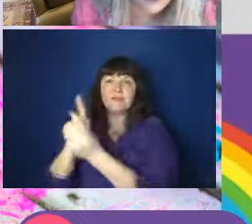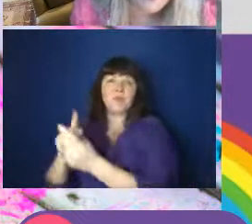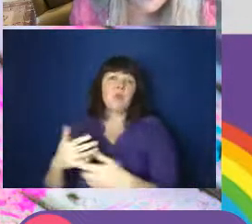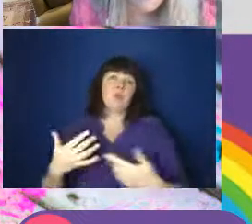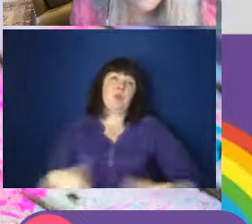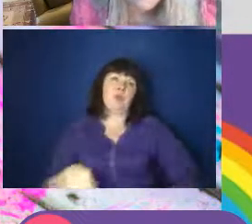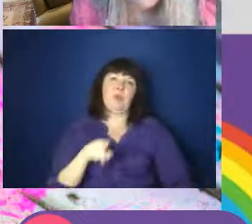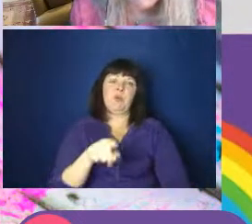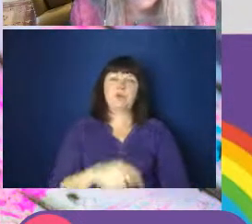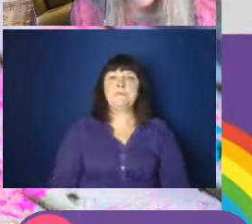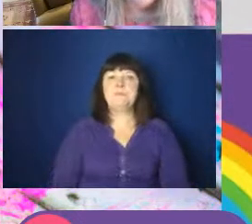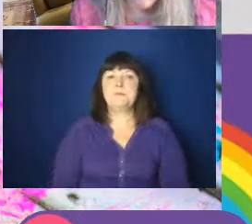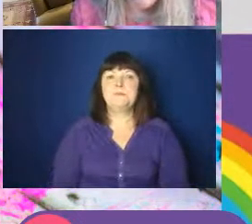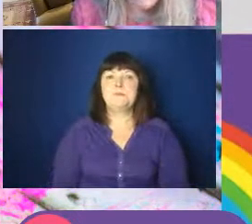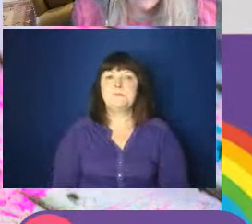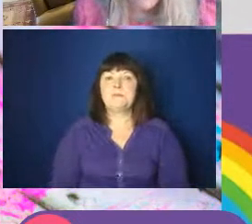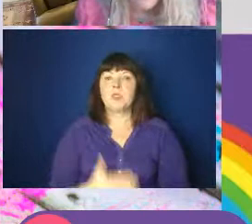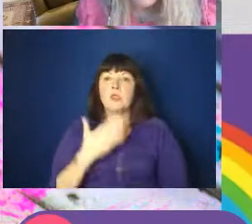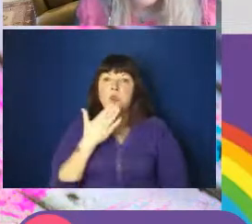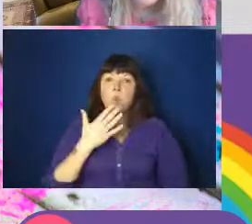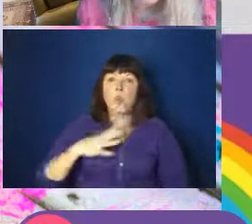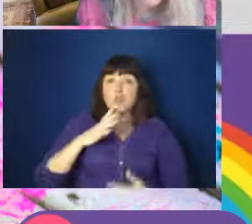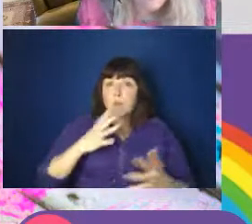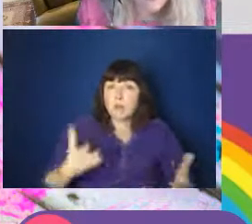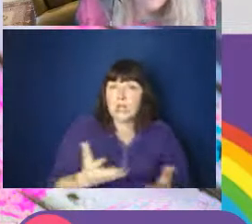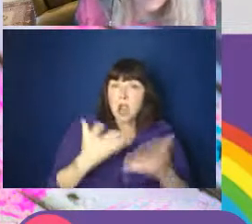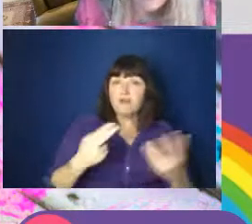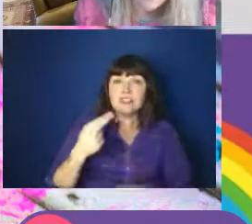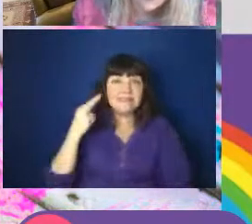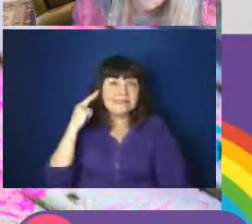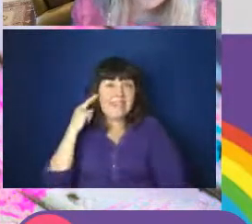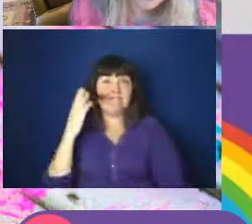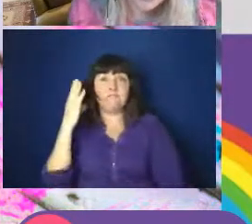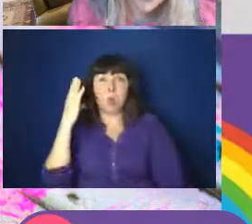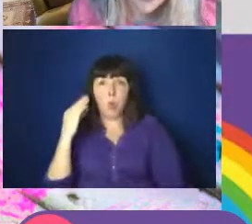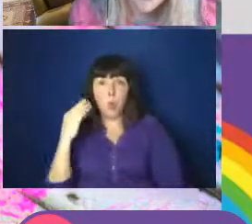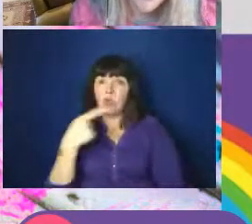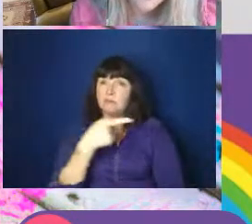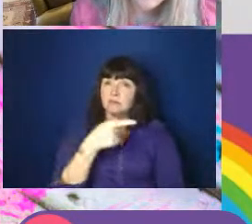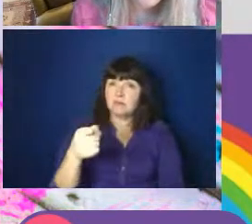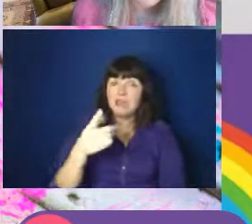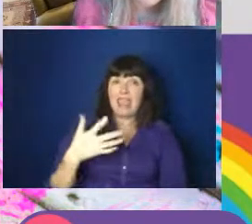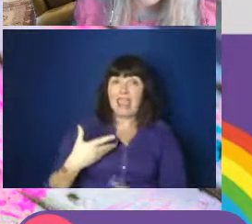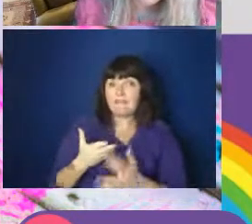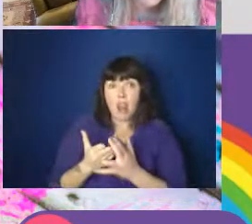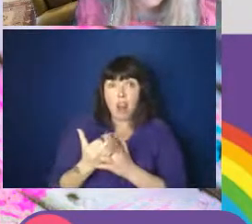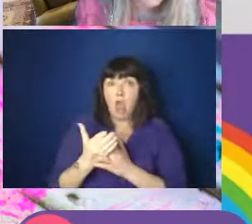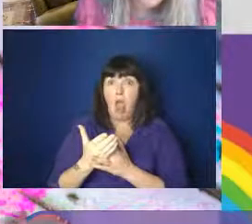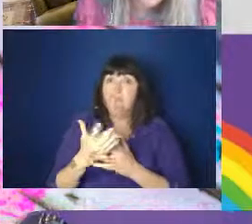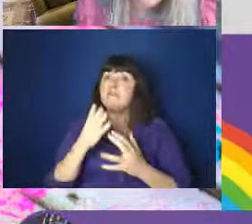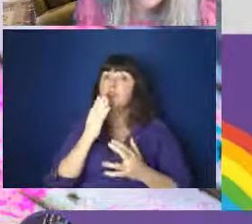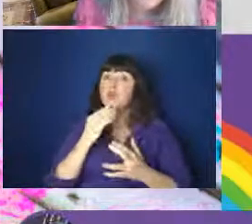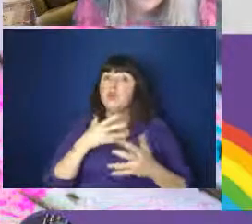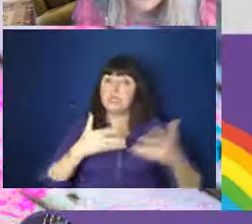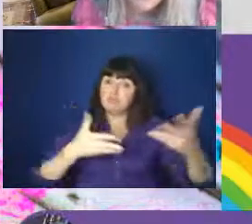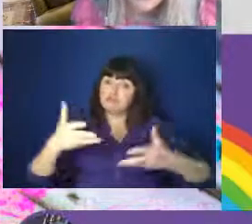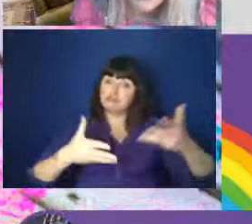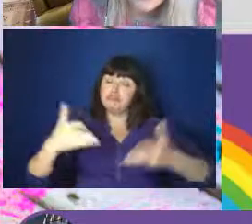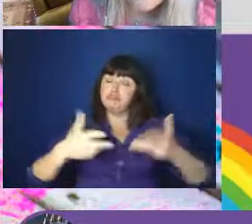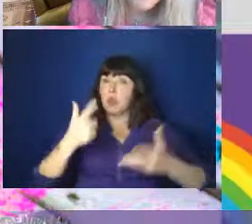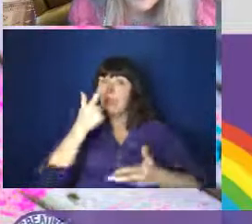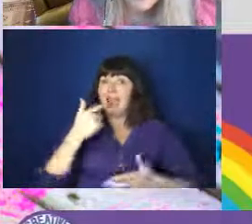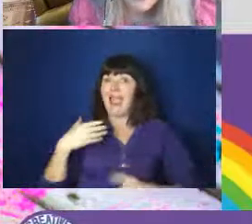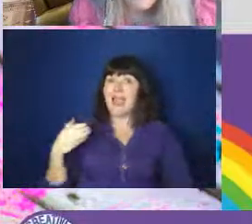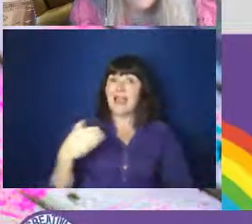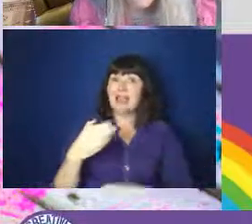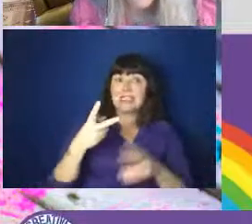people that may be deaf or hard of hearing, if they want to come on the live and chat to us using BSL, we can have interpreters